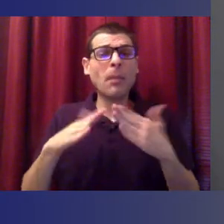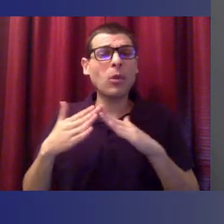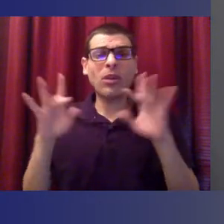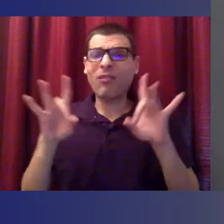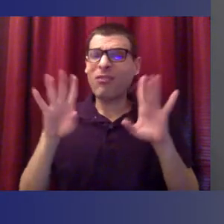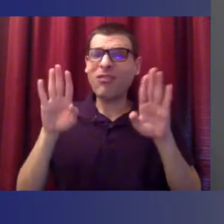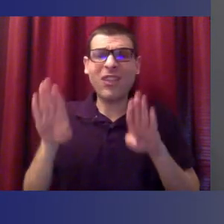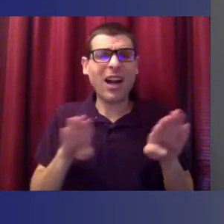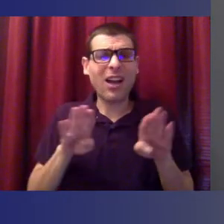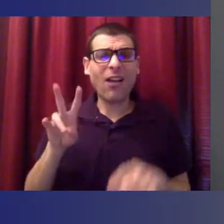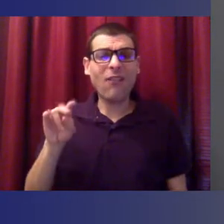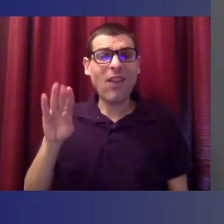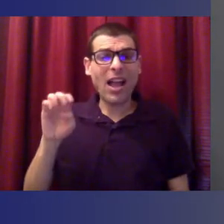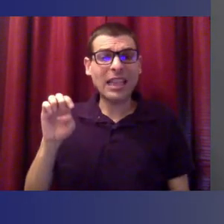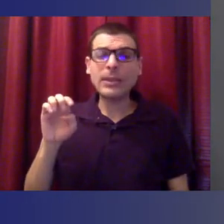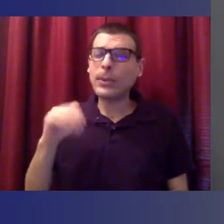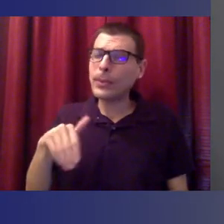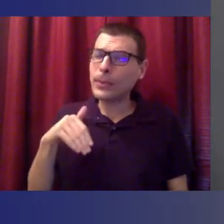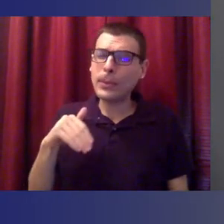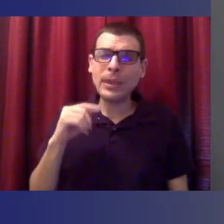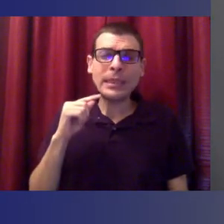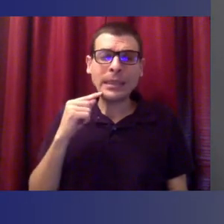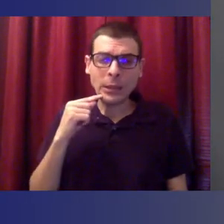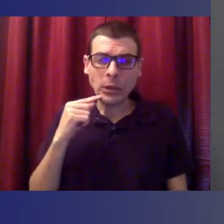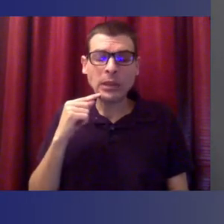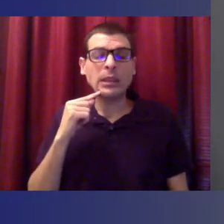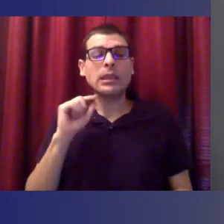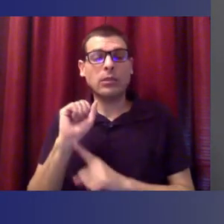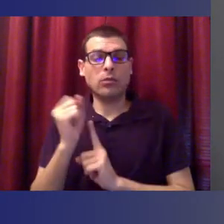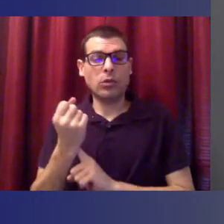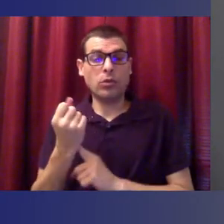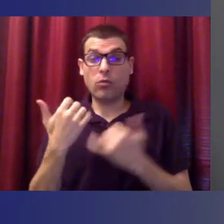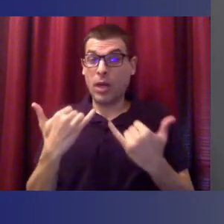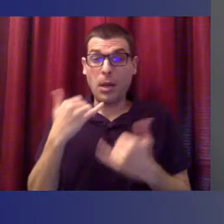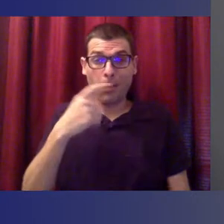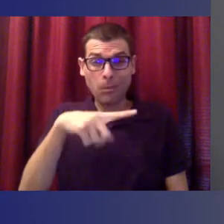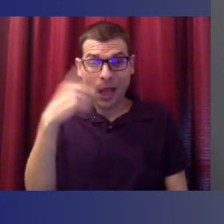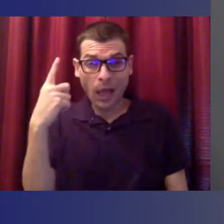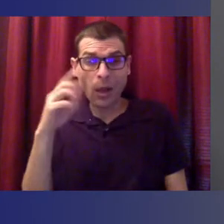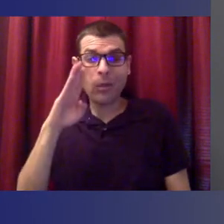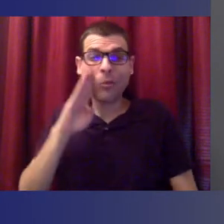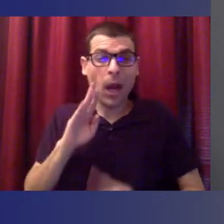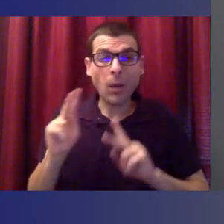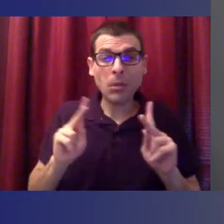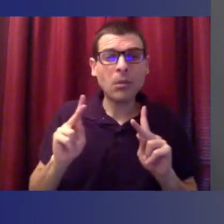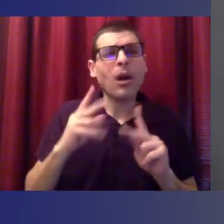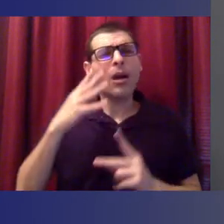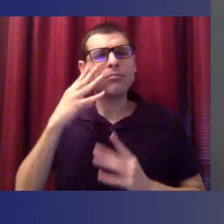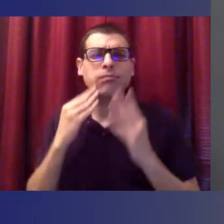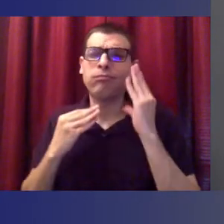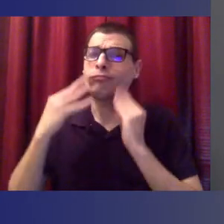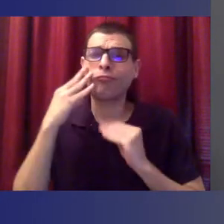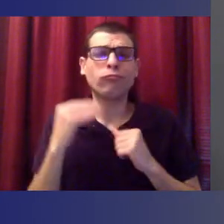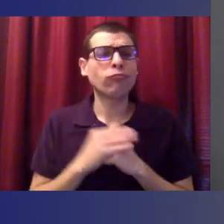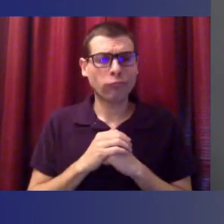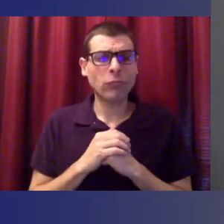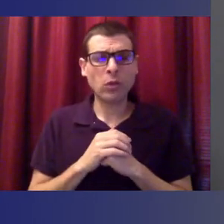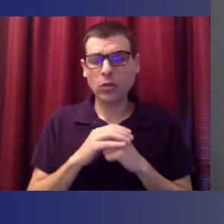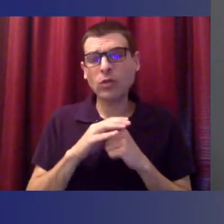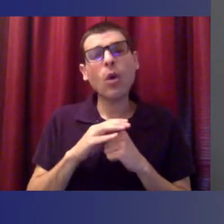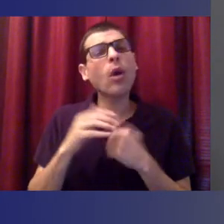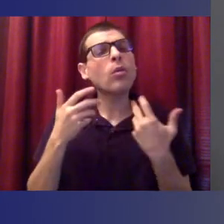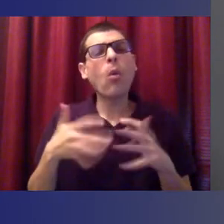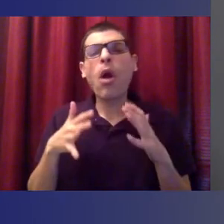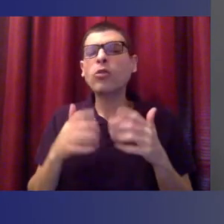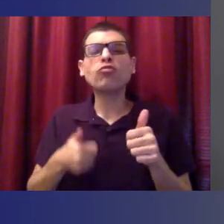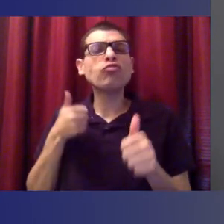imperative, particularly for the Black and Brown communities most impacted. I'll work with partners on neighborhood-focused strategies to